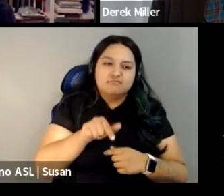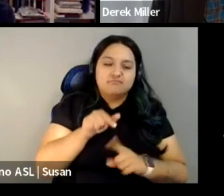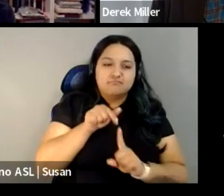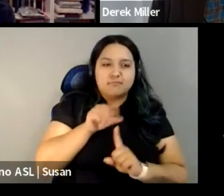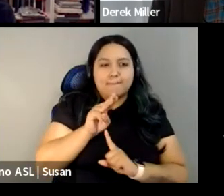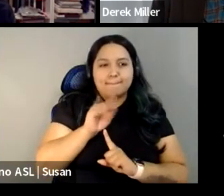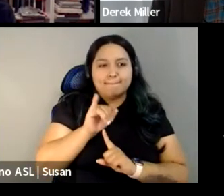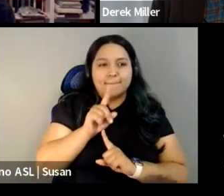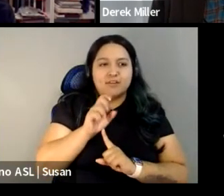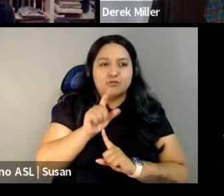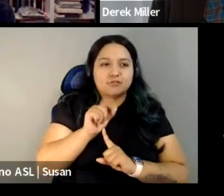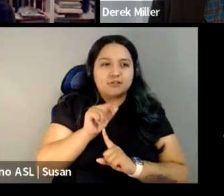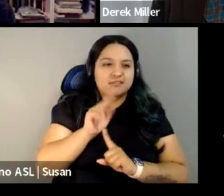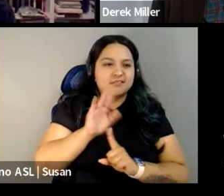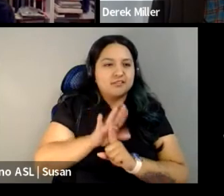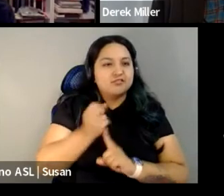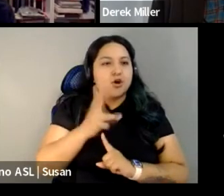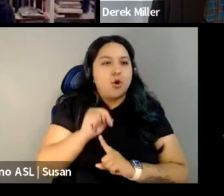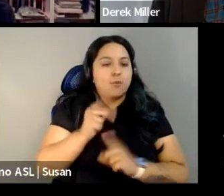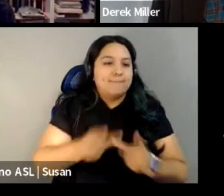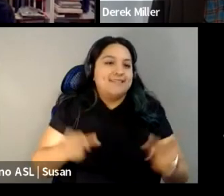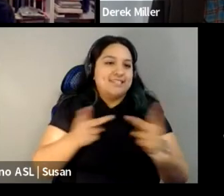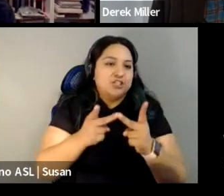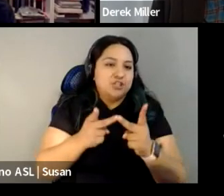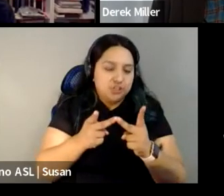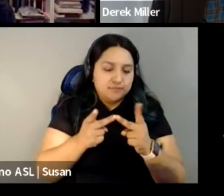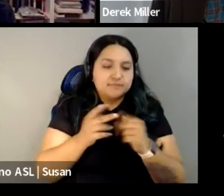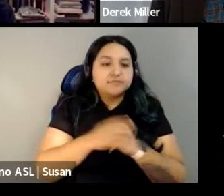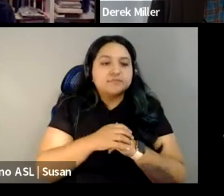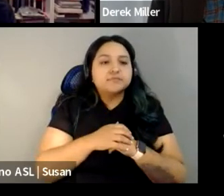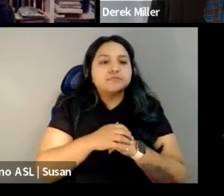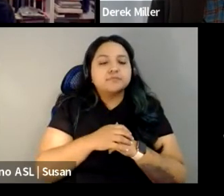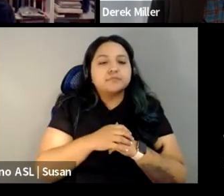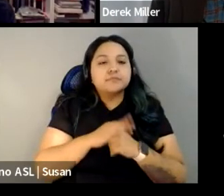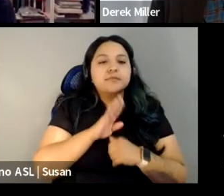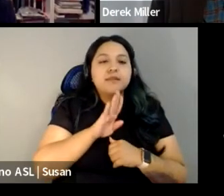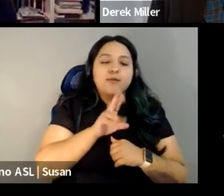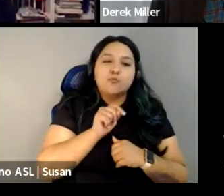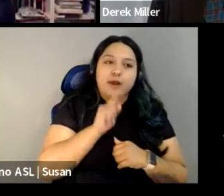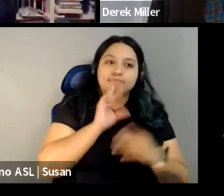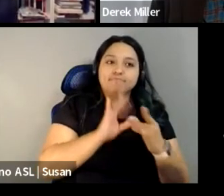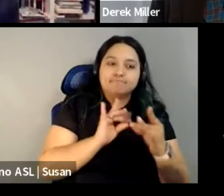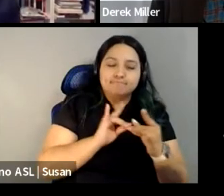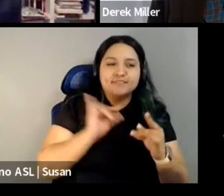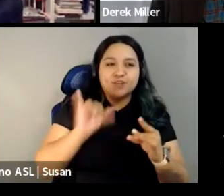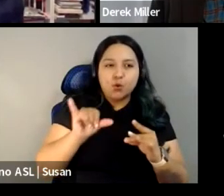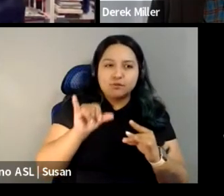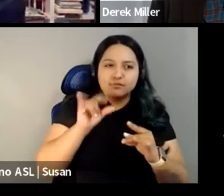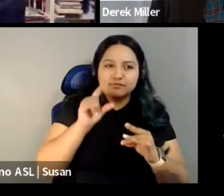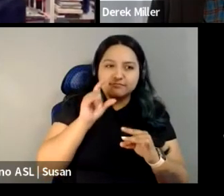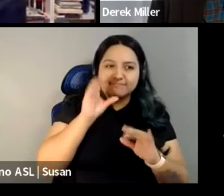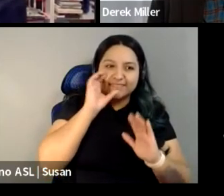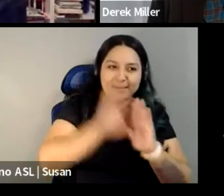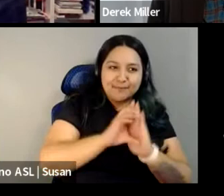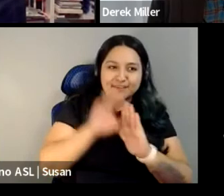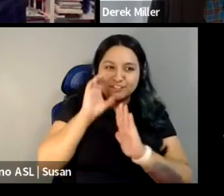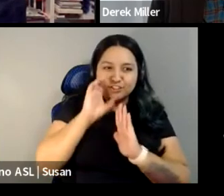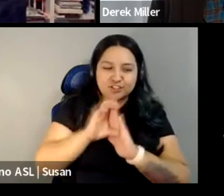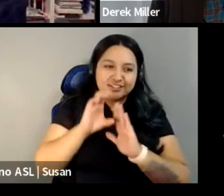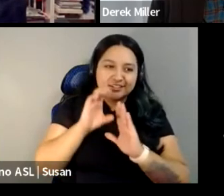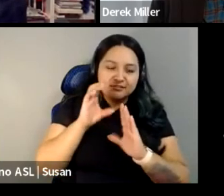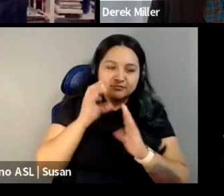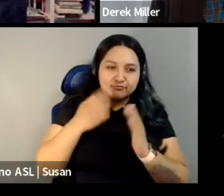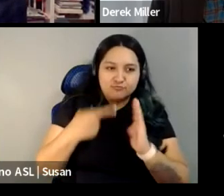or hesitation to anger the Schuberts. And as Brent concludes, the images reveal two understandings of authority that had become hallmarks